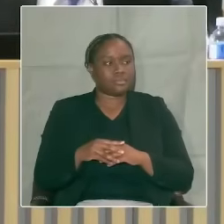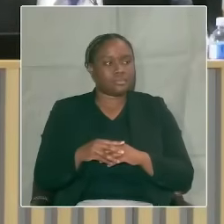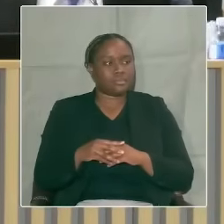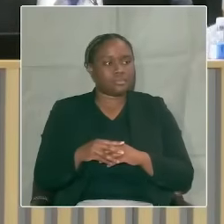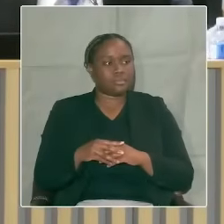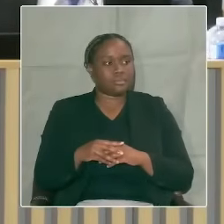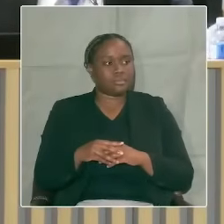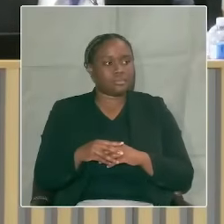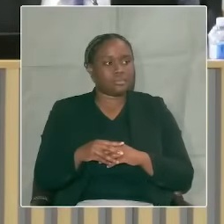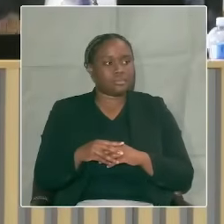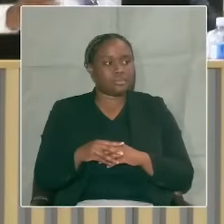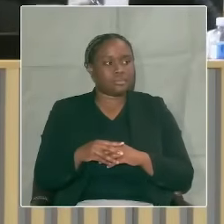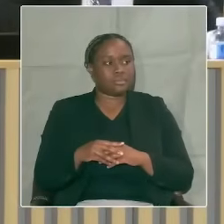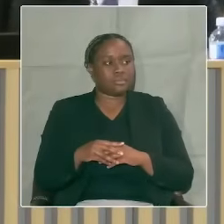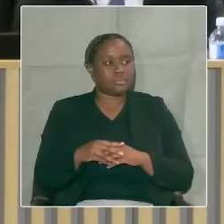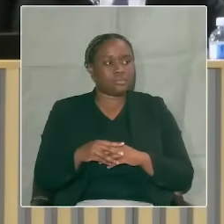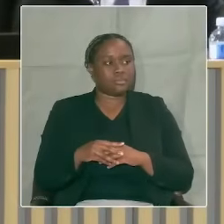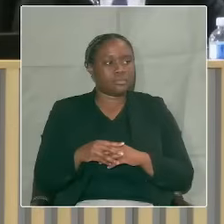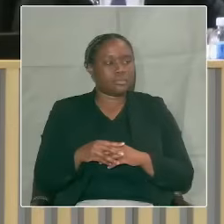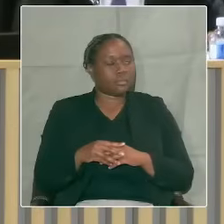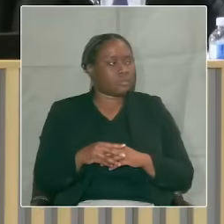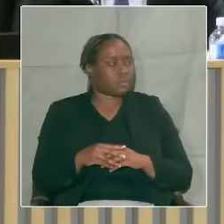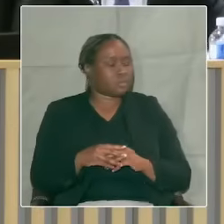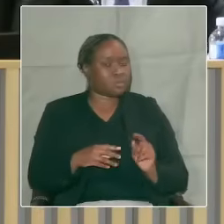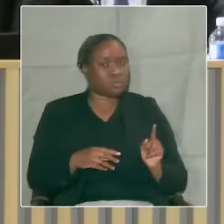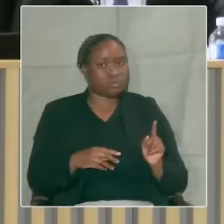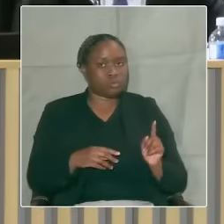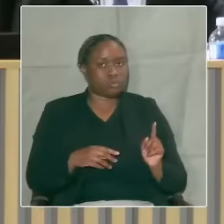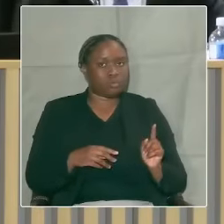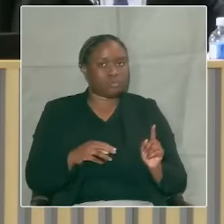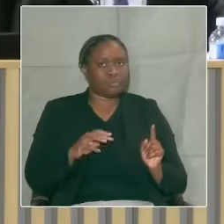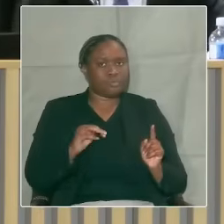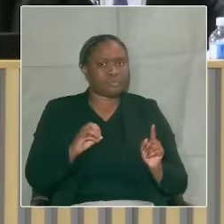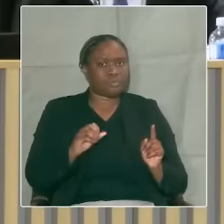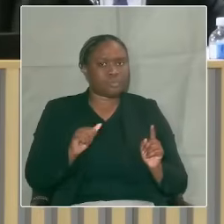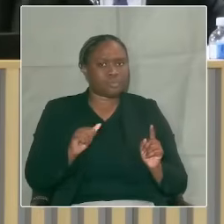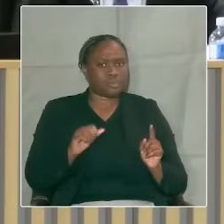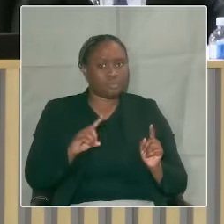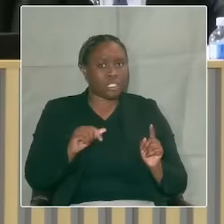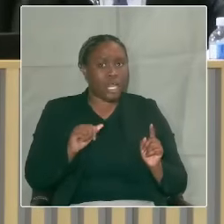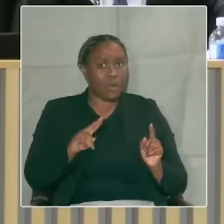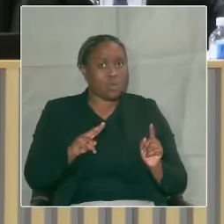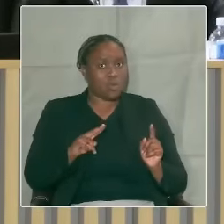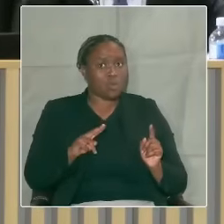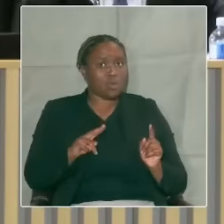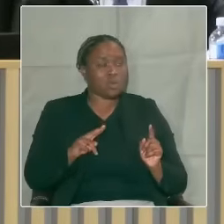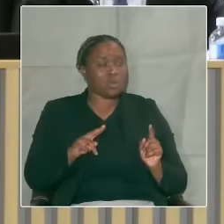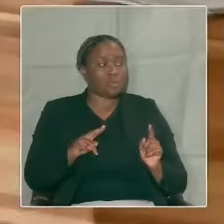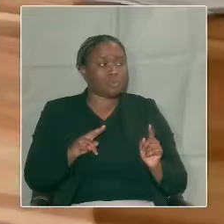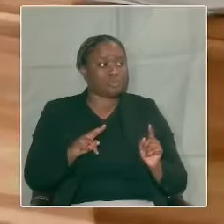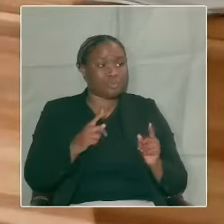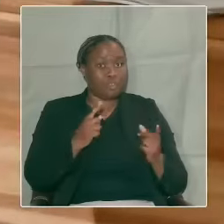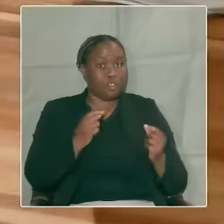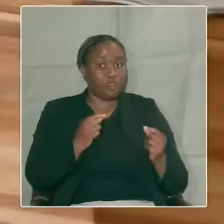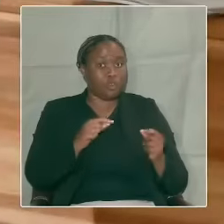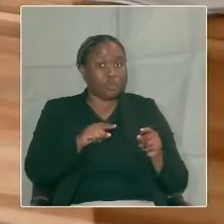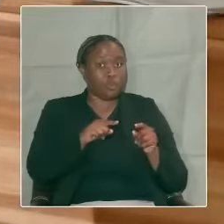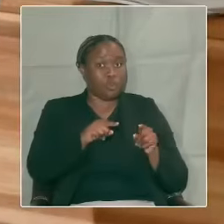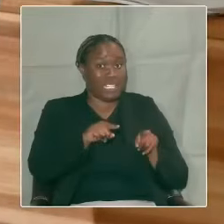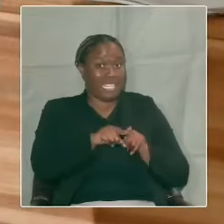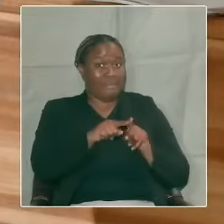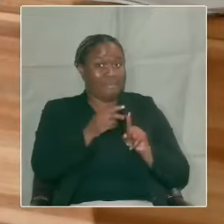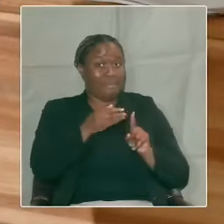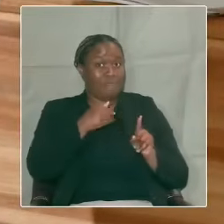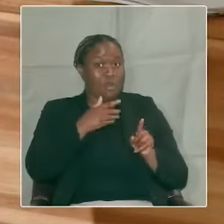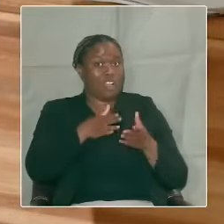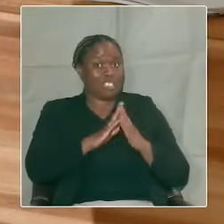Mr. Mutau, will you with this as well, as we requested previously, please? Yes, well, yes, I'll do that